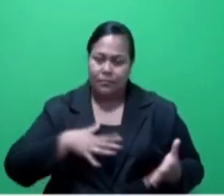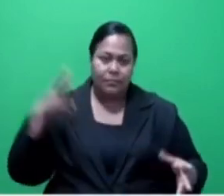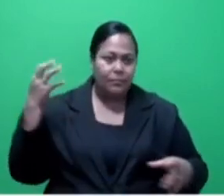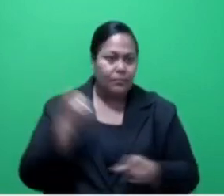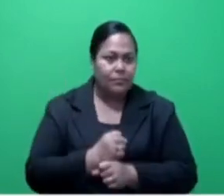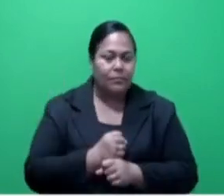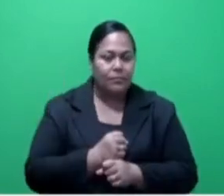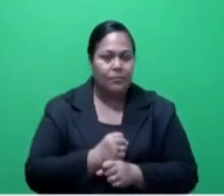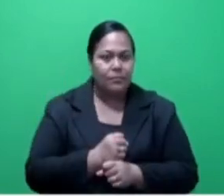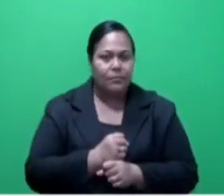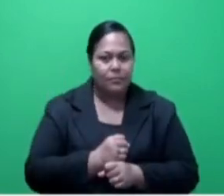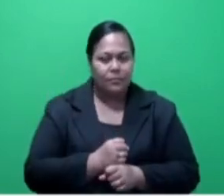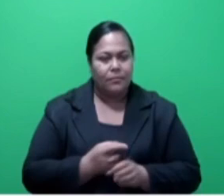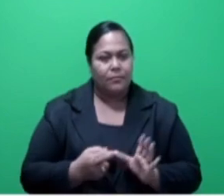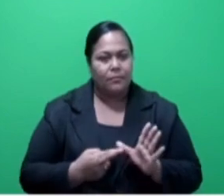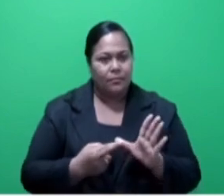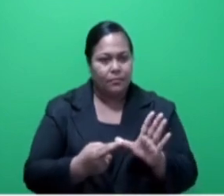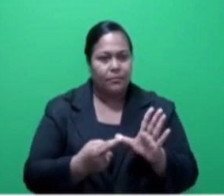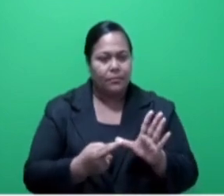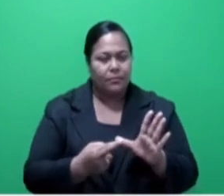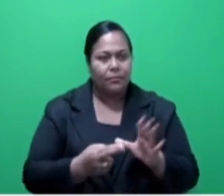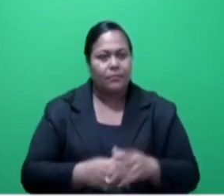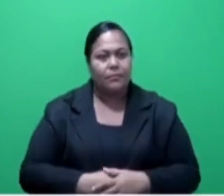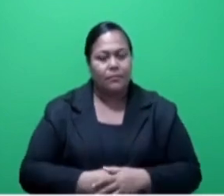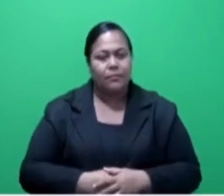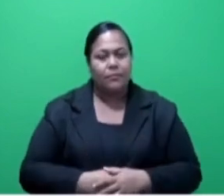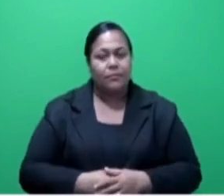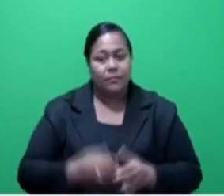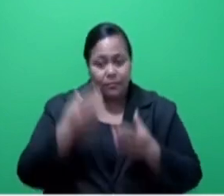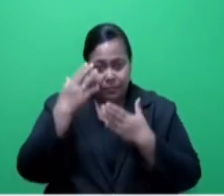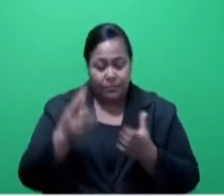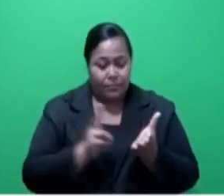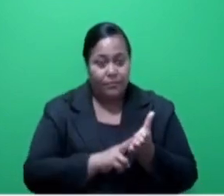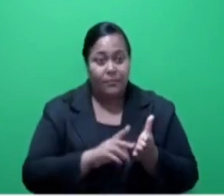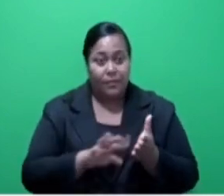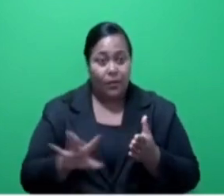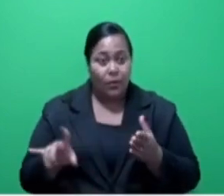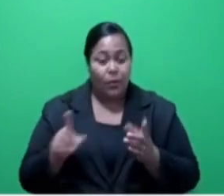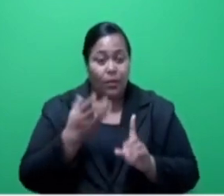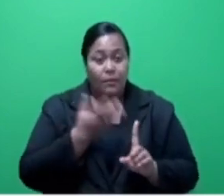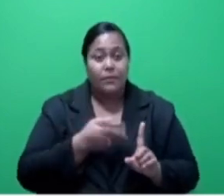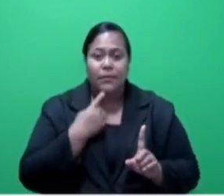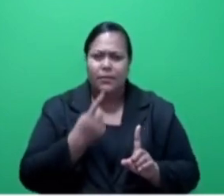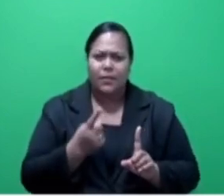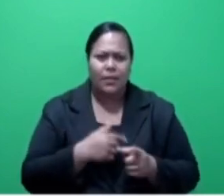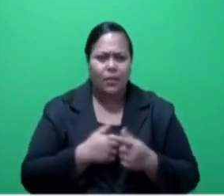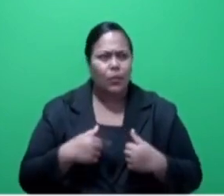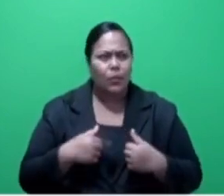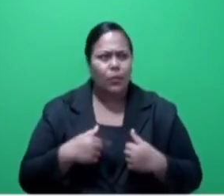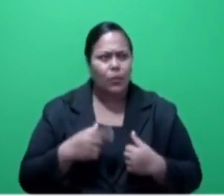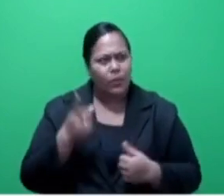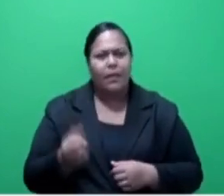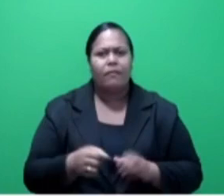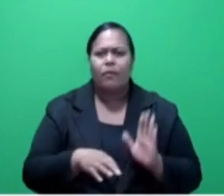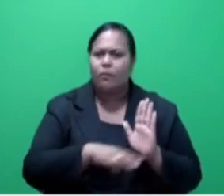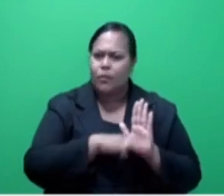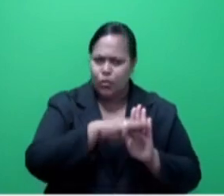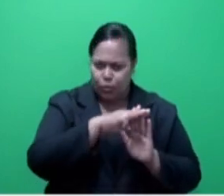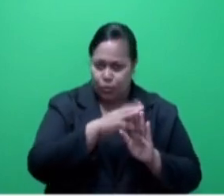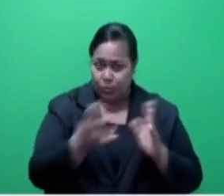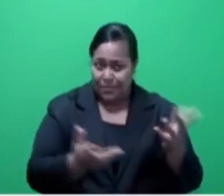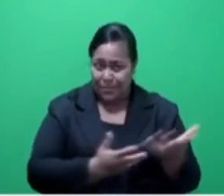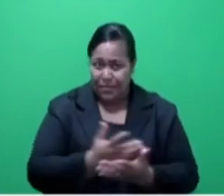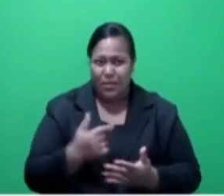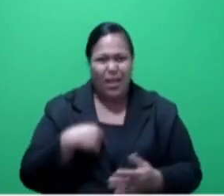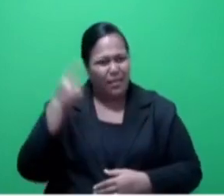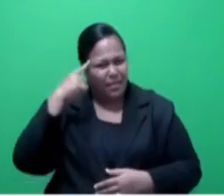sir. Honourable Nawaikula said that we could have had a mature discussion if we were giving all the information. I mean, I think that's the last person who